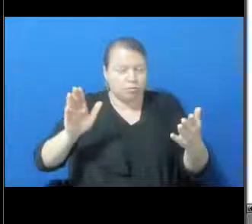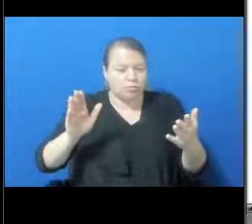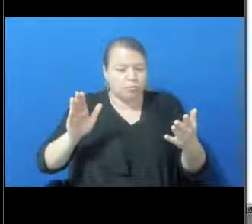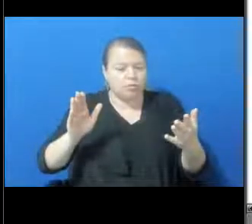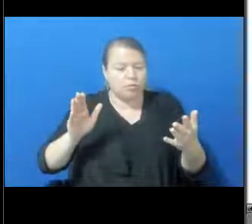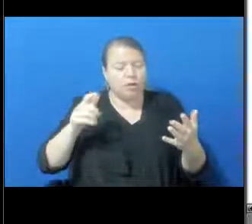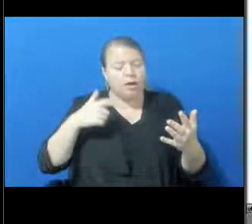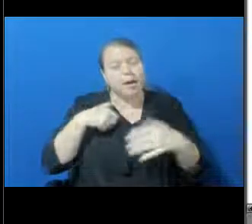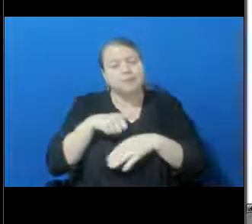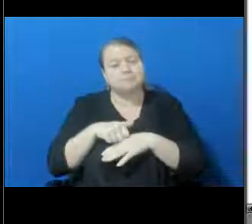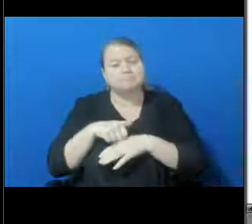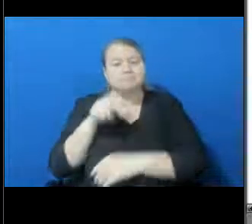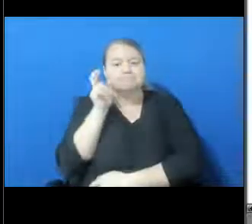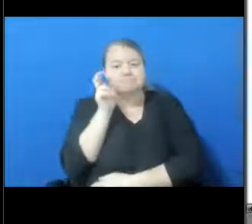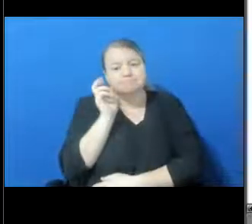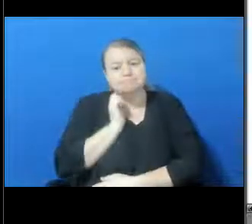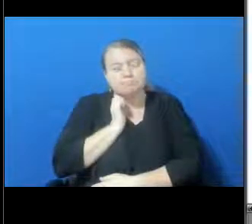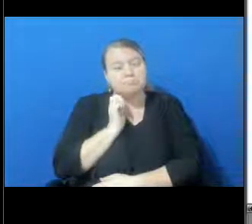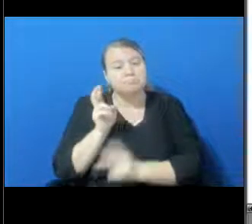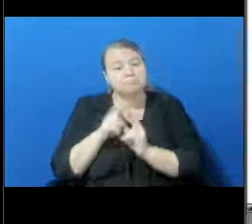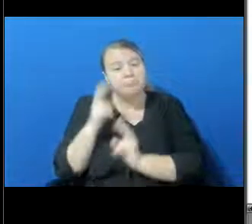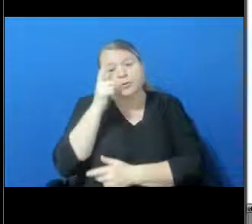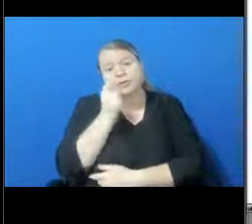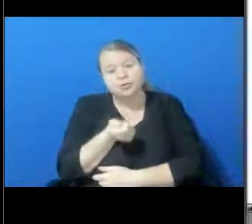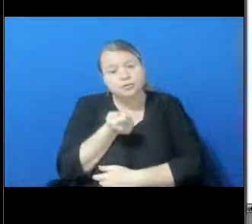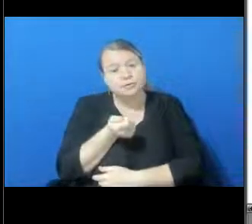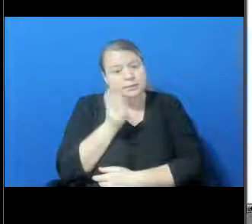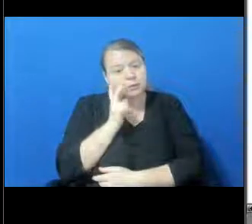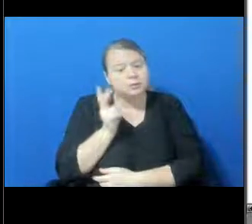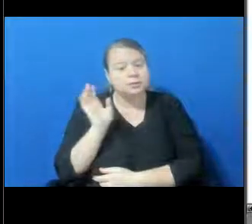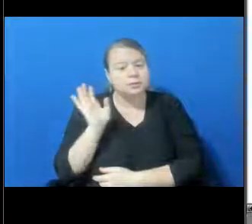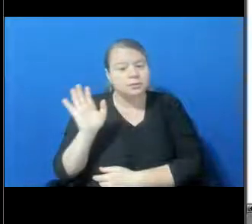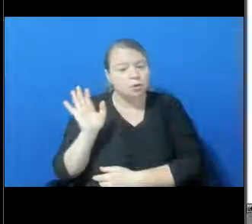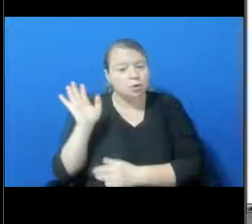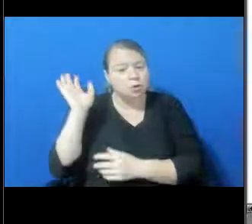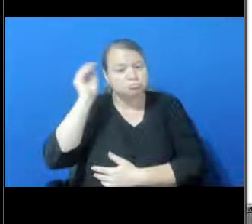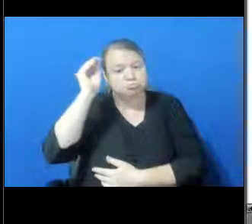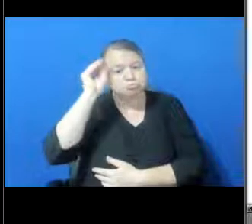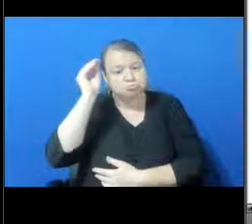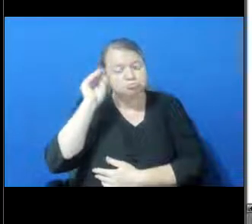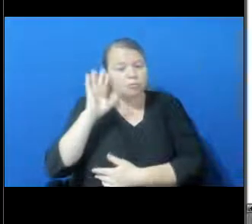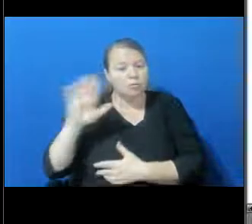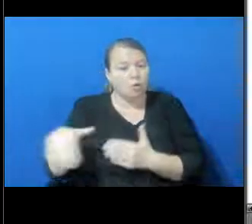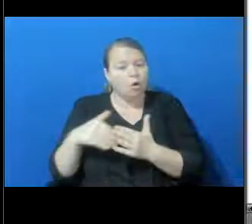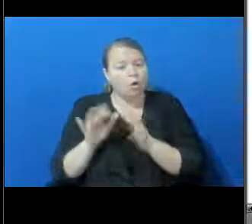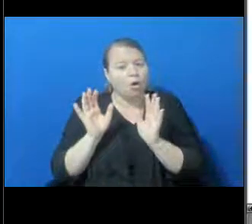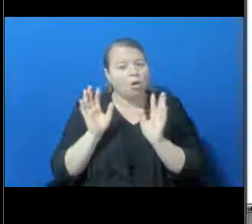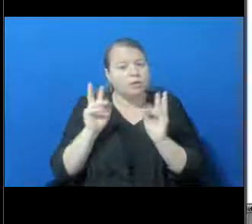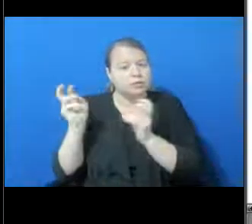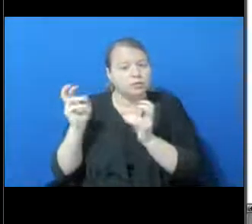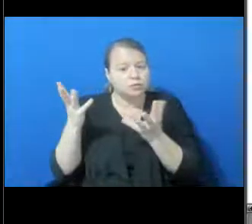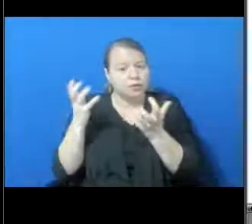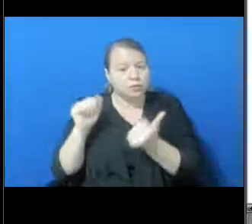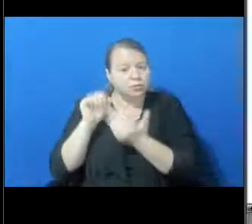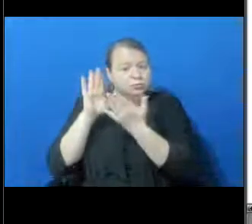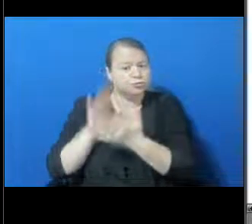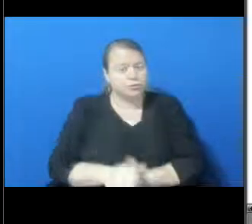listened to it because it was really, really interesting to see the opinions, which is all matters, but I want to address that first.